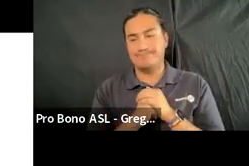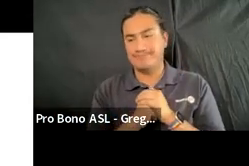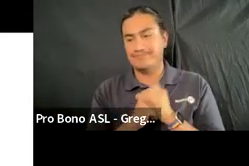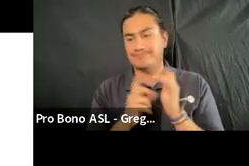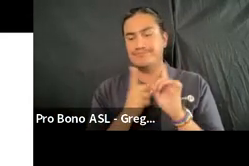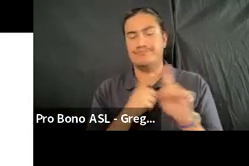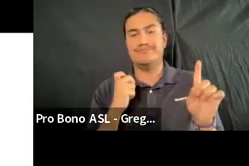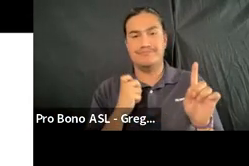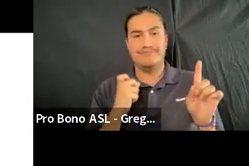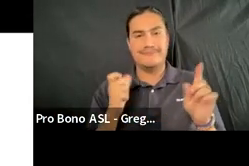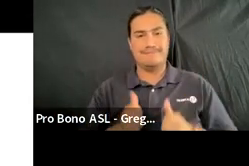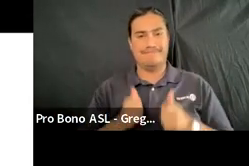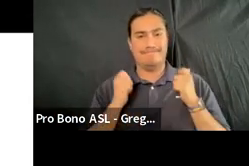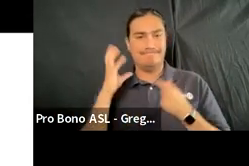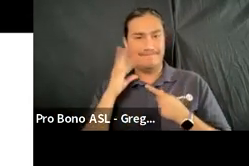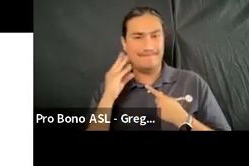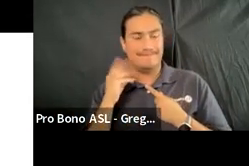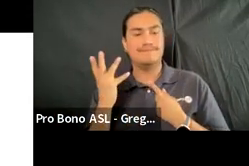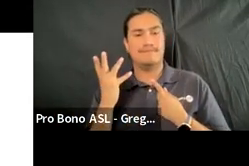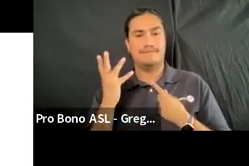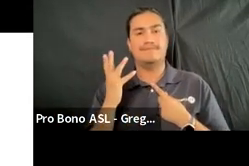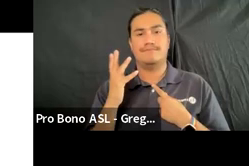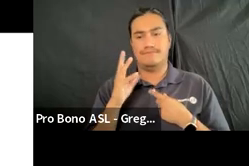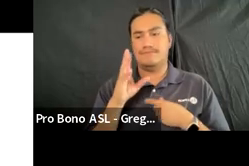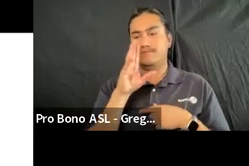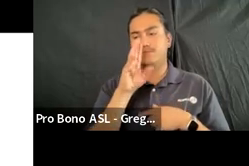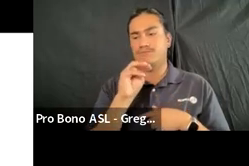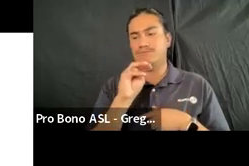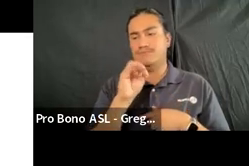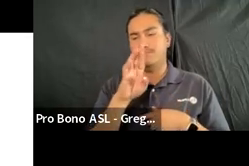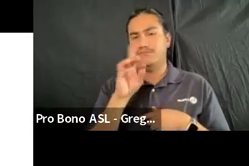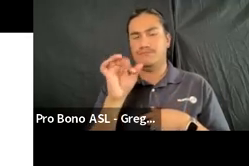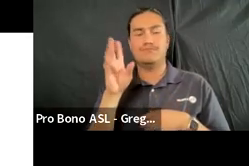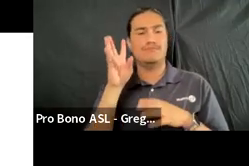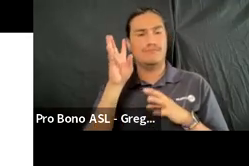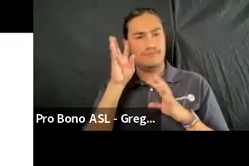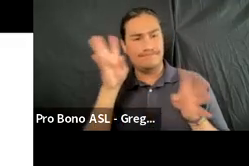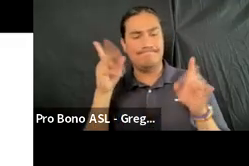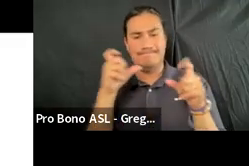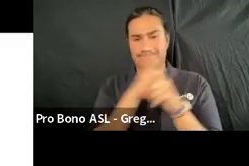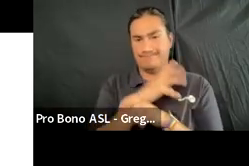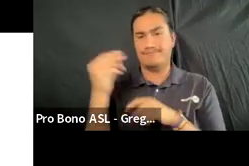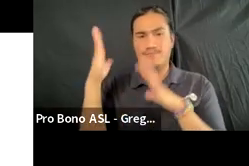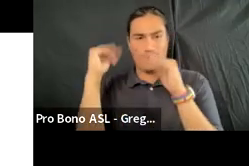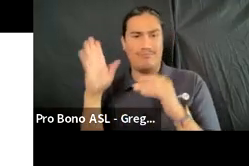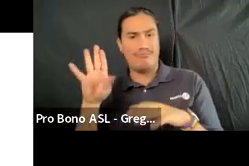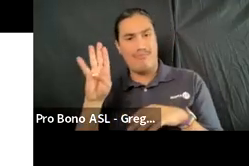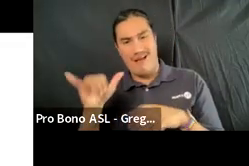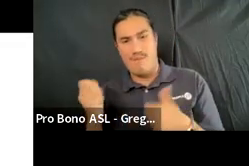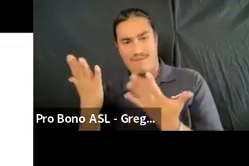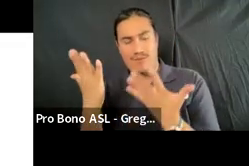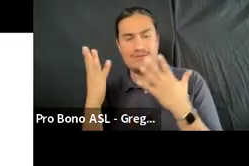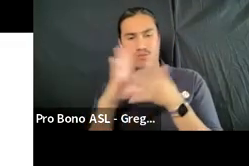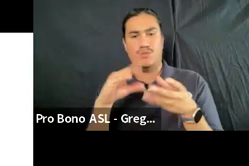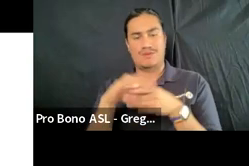Based on lived experiences, Brook Mill Productions nurtures love and complexity and hope by offering stories to